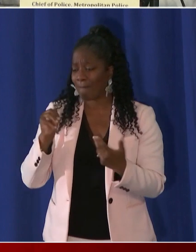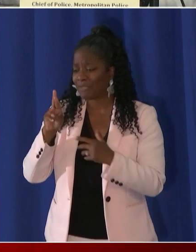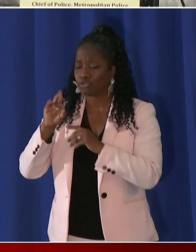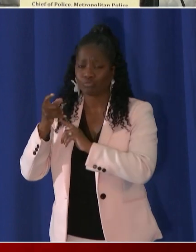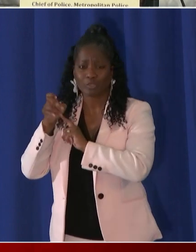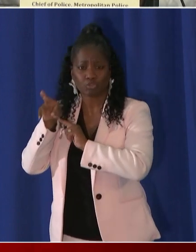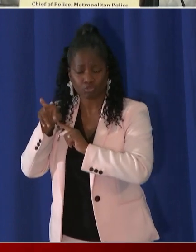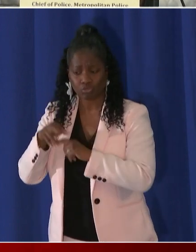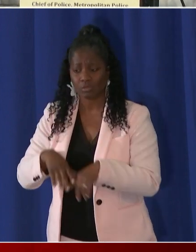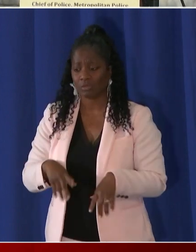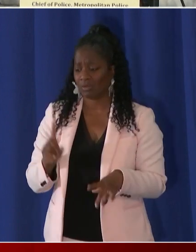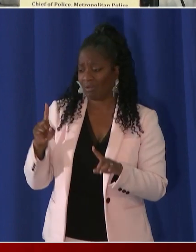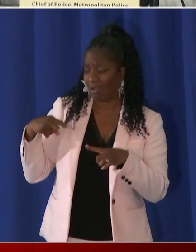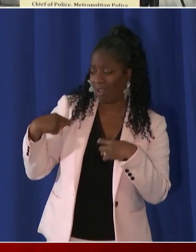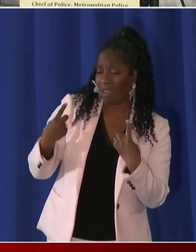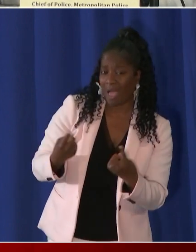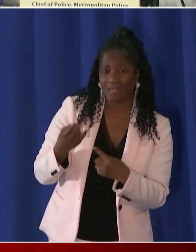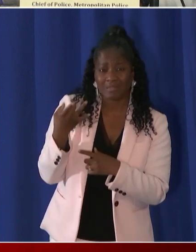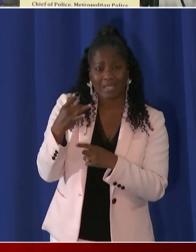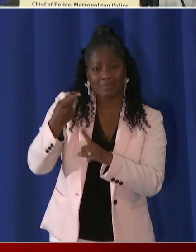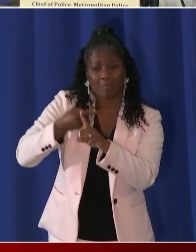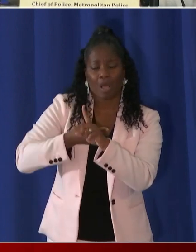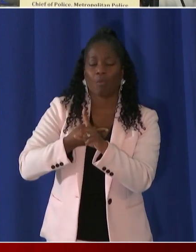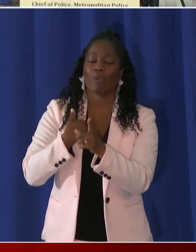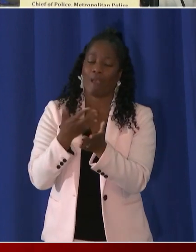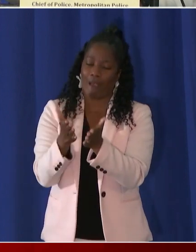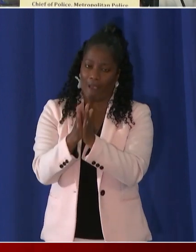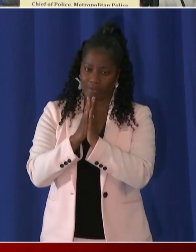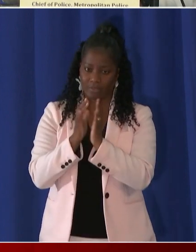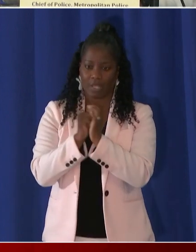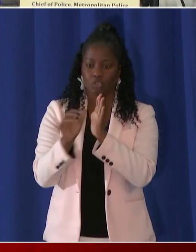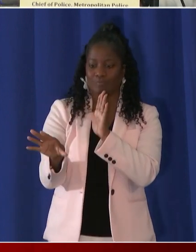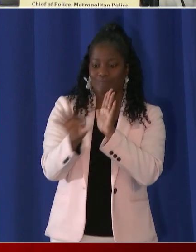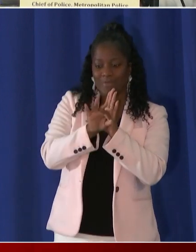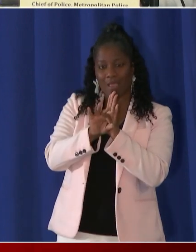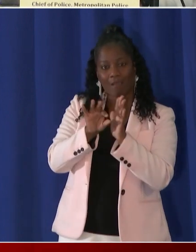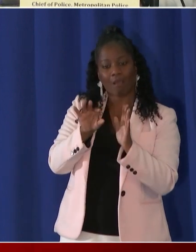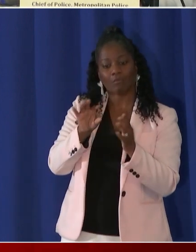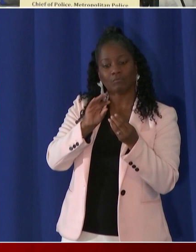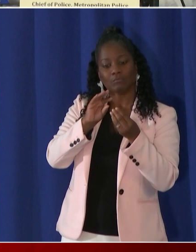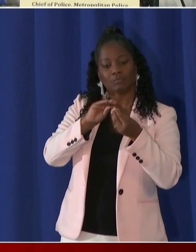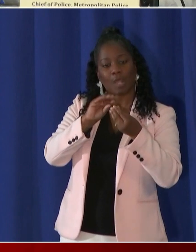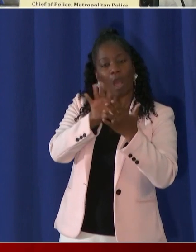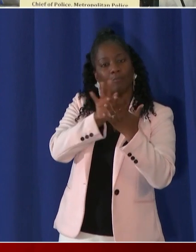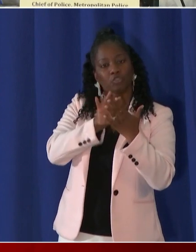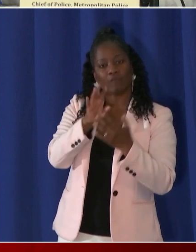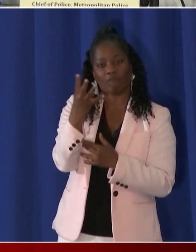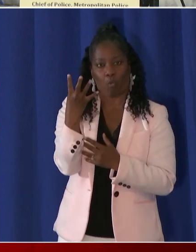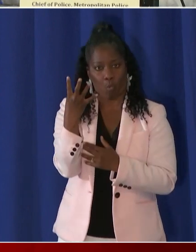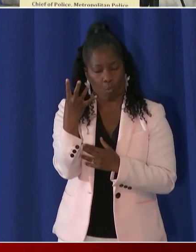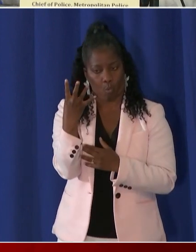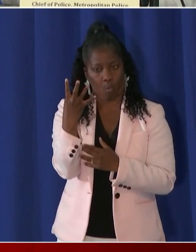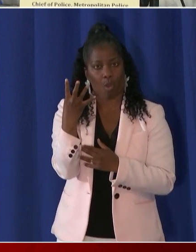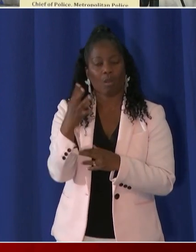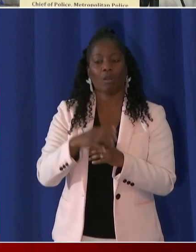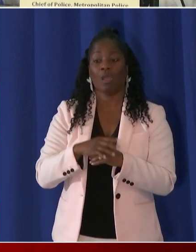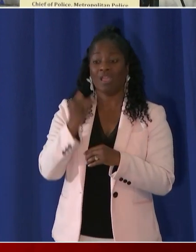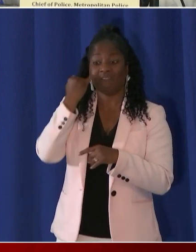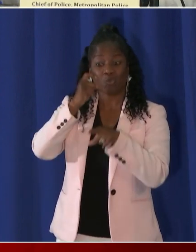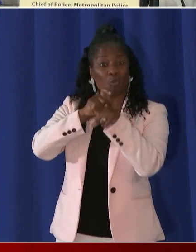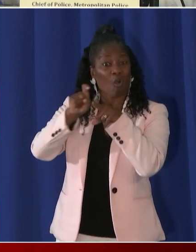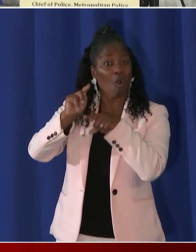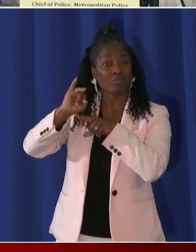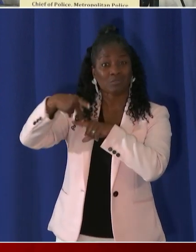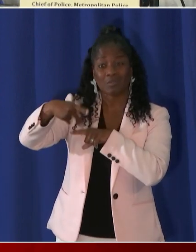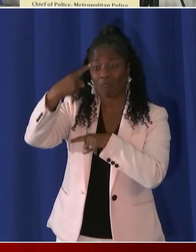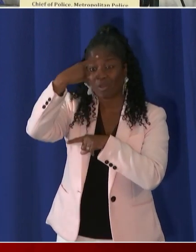of the last year, 18 months, we would ask that you select option 4 when you call that number to call in a tip. We're